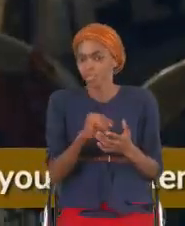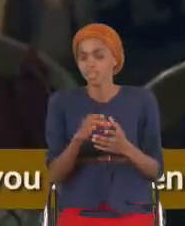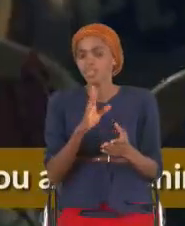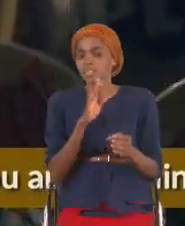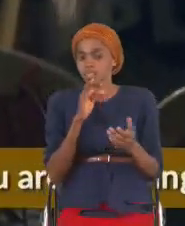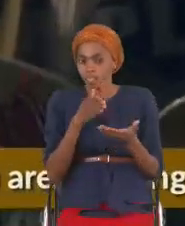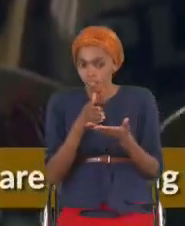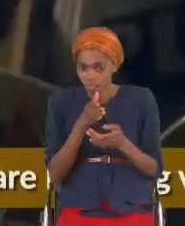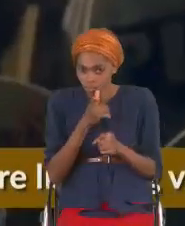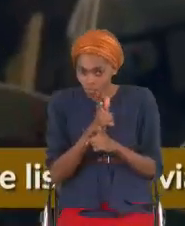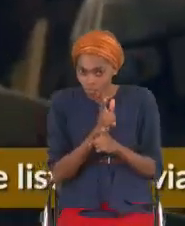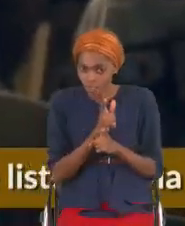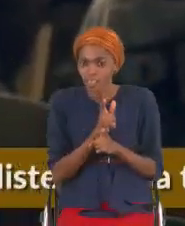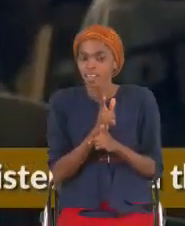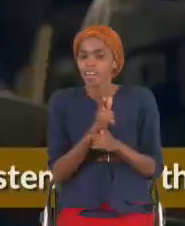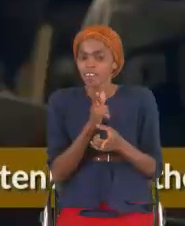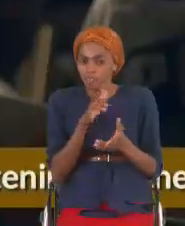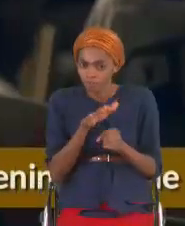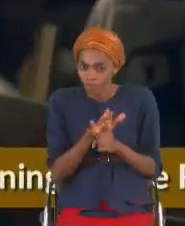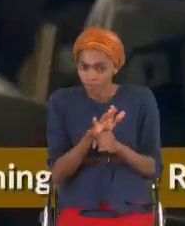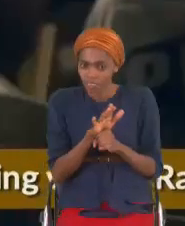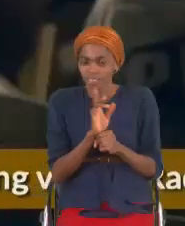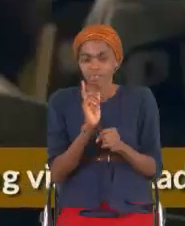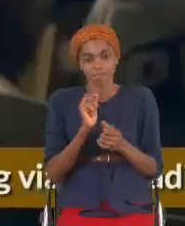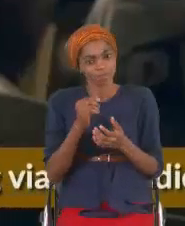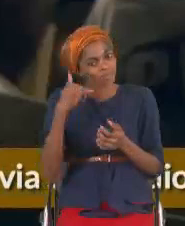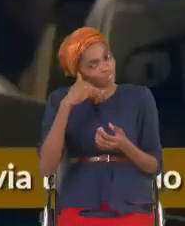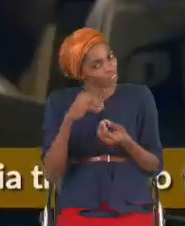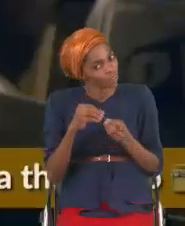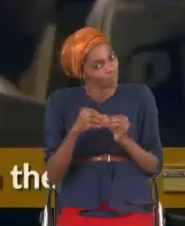are correct. The addresses are well described.